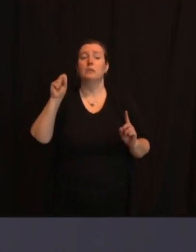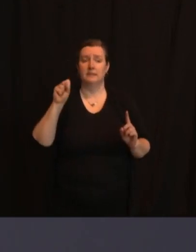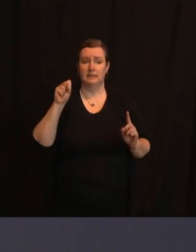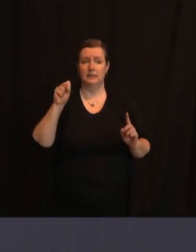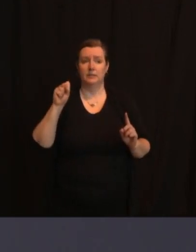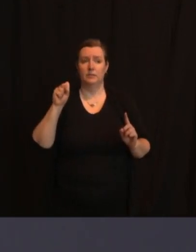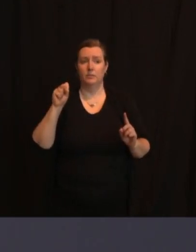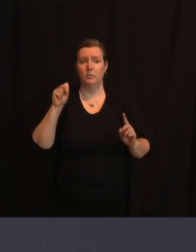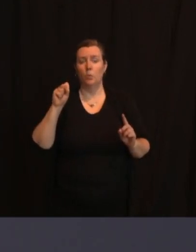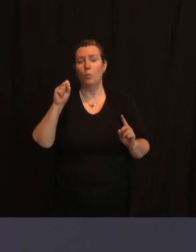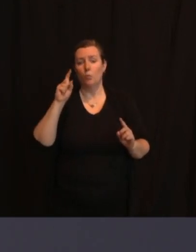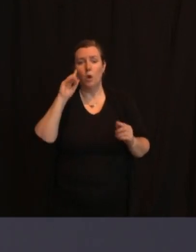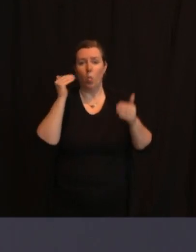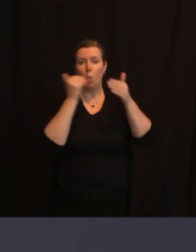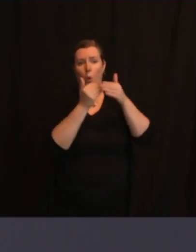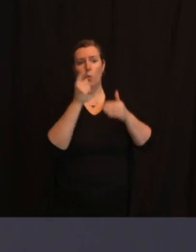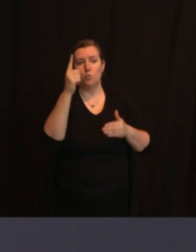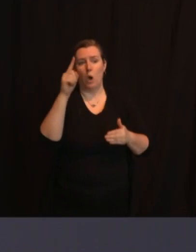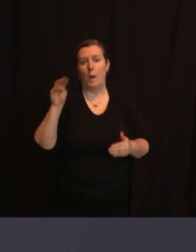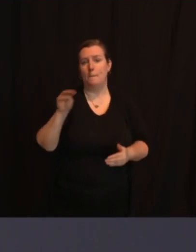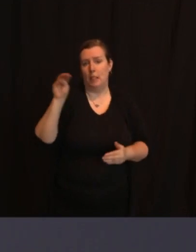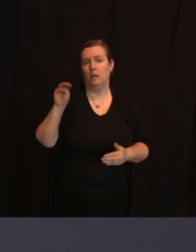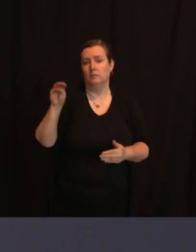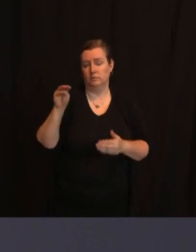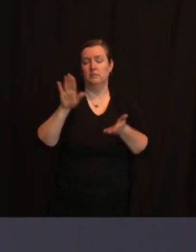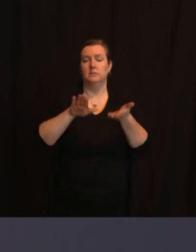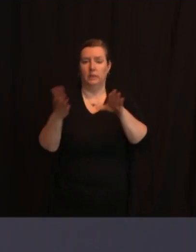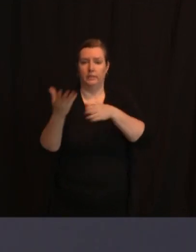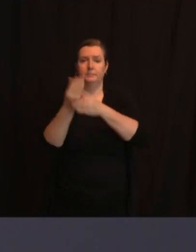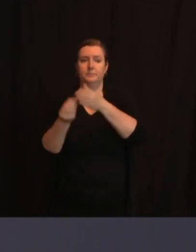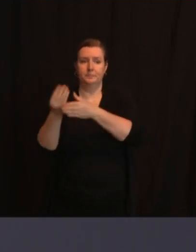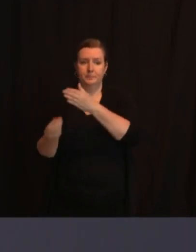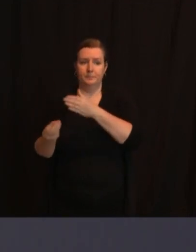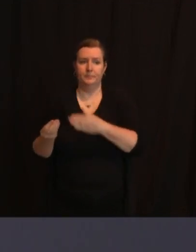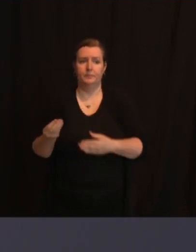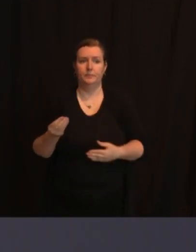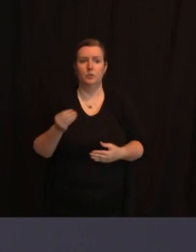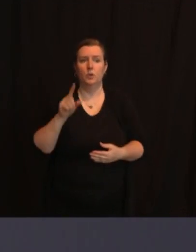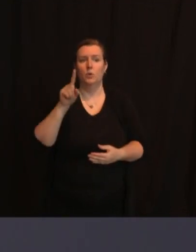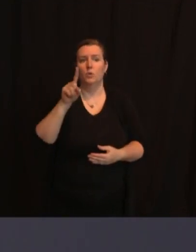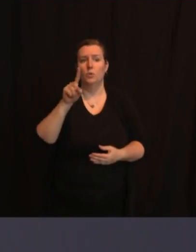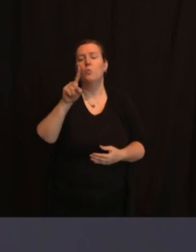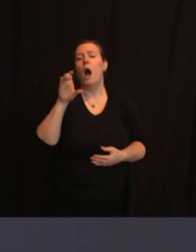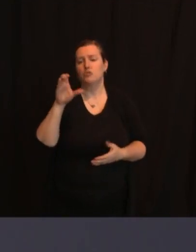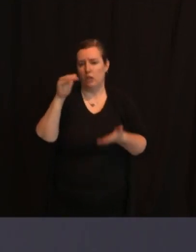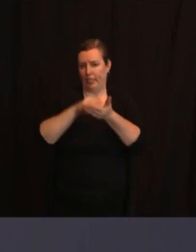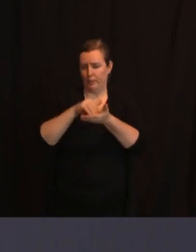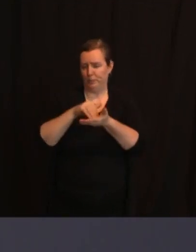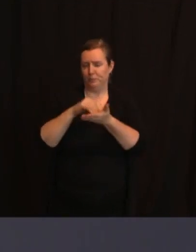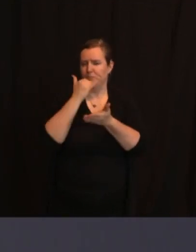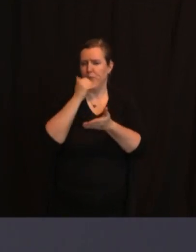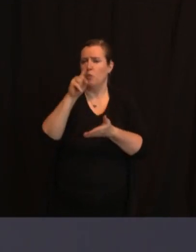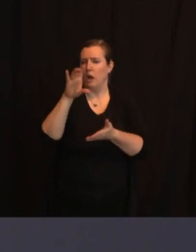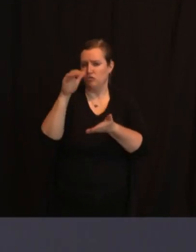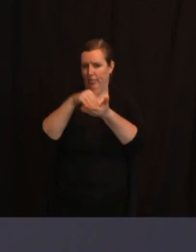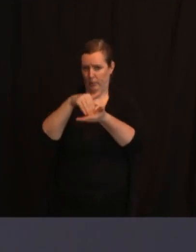not out of the woods here. I think we have flattened the curve. Bless you all. We've done it better than any state in America, but